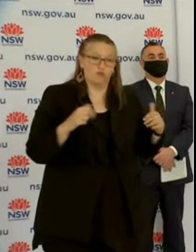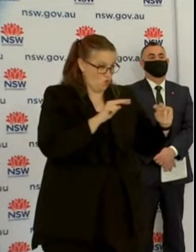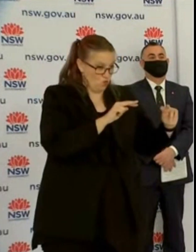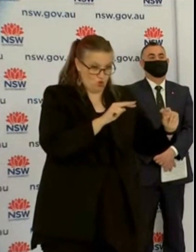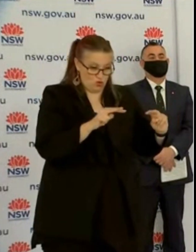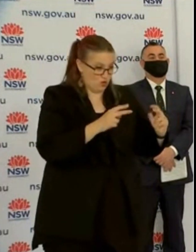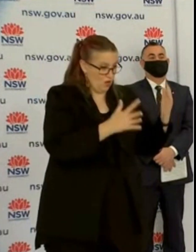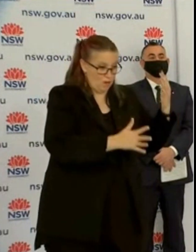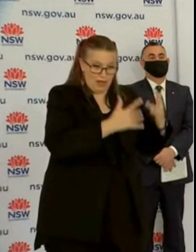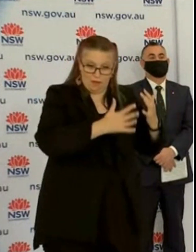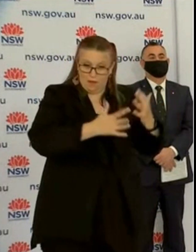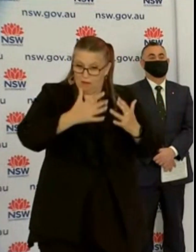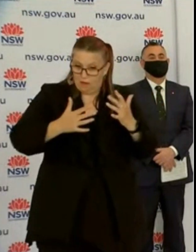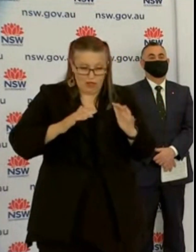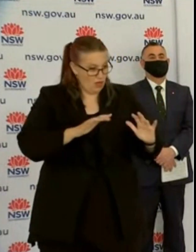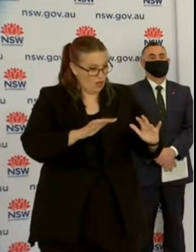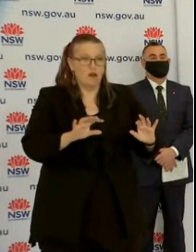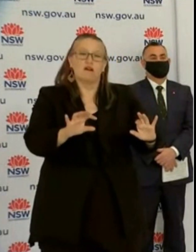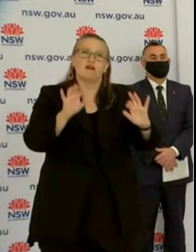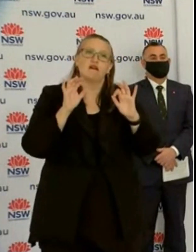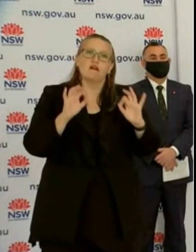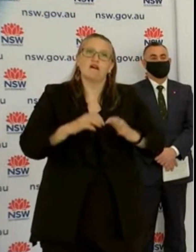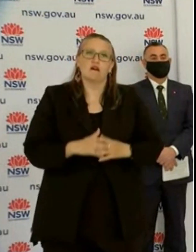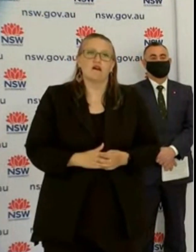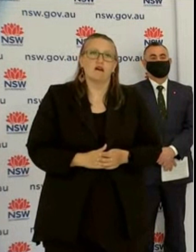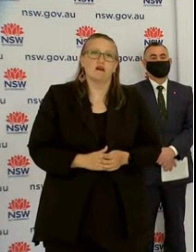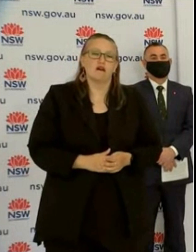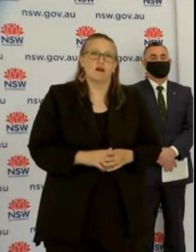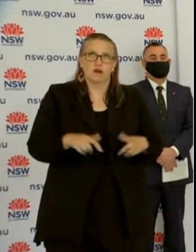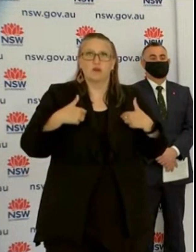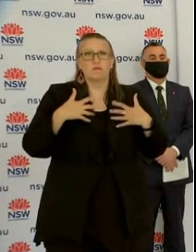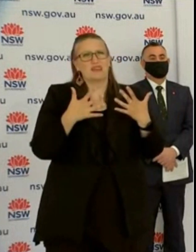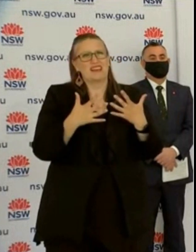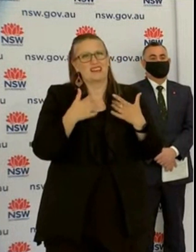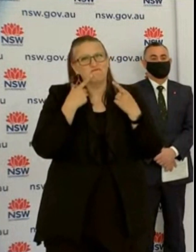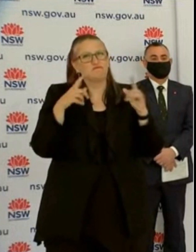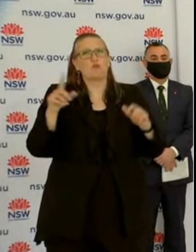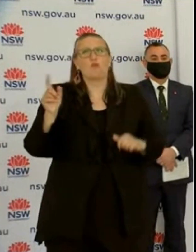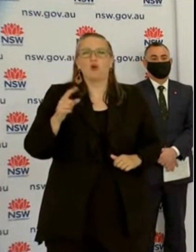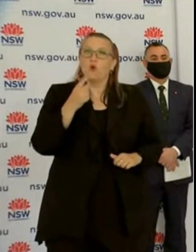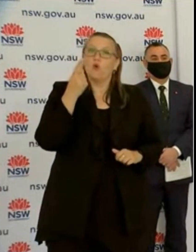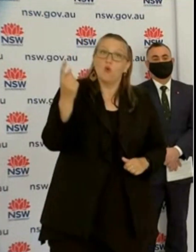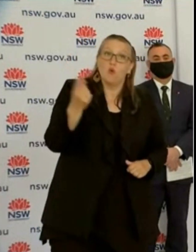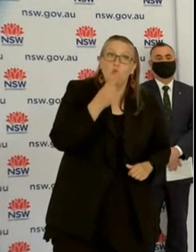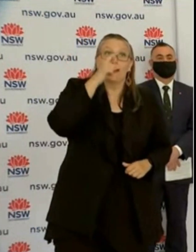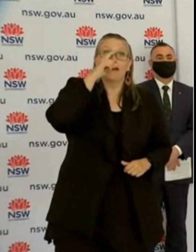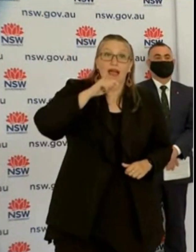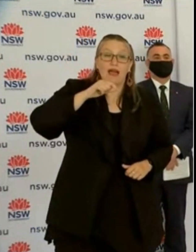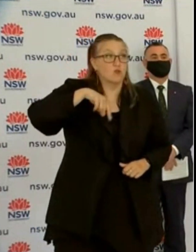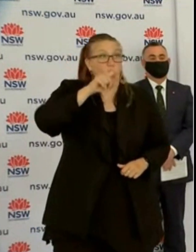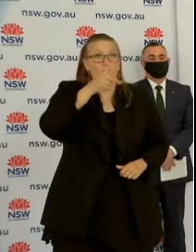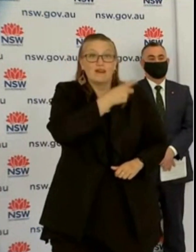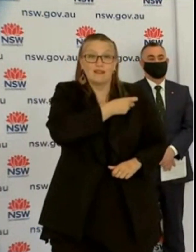And absolutely, the biggest shout out from our perspective is for everyone eligible to please